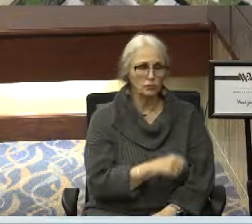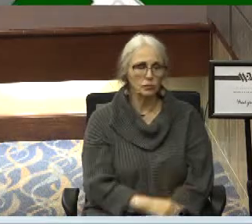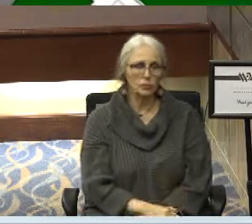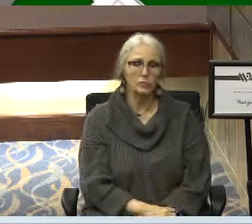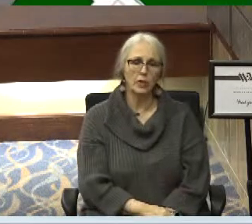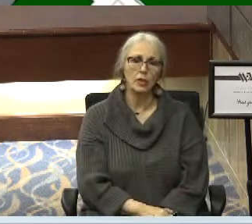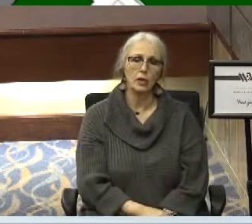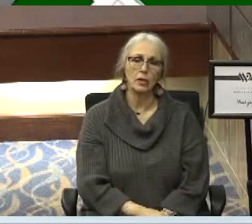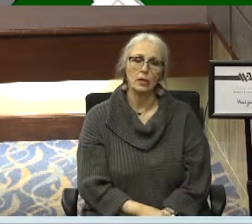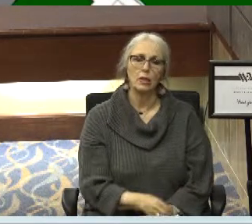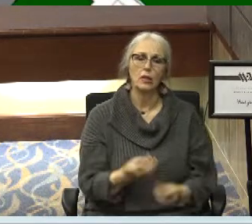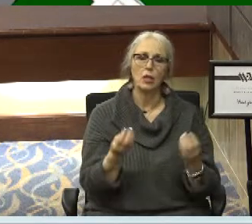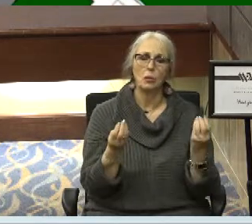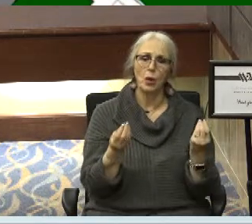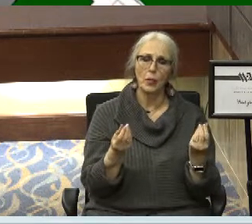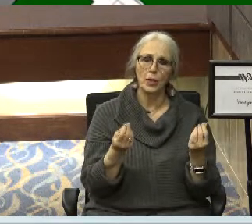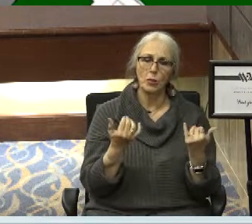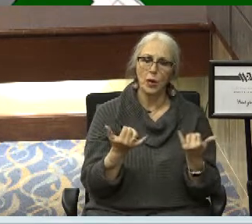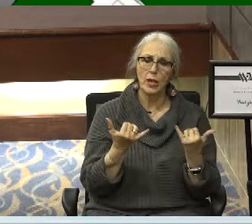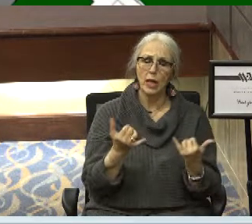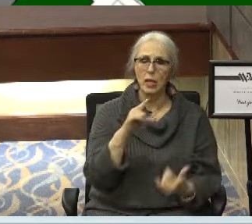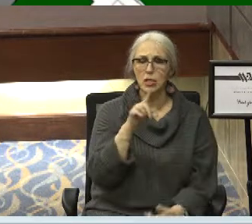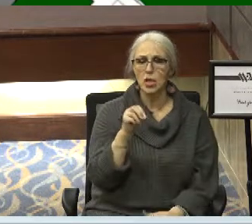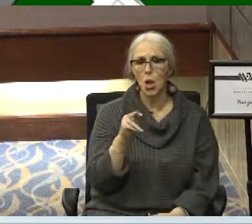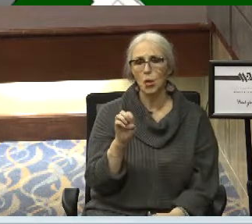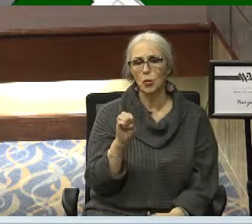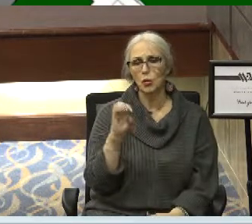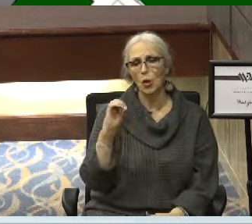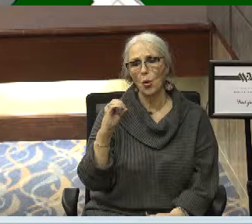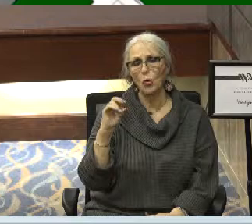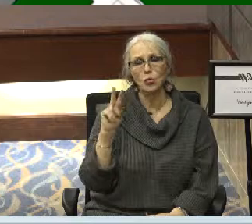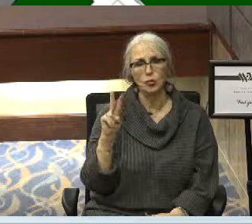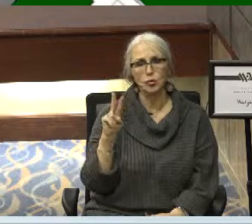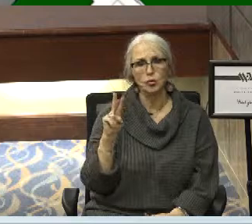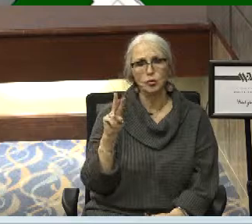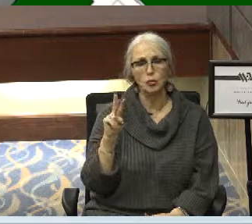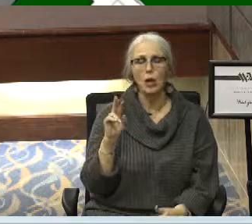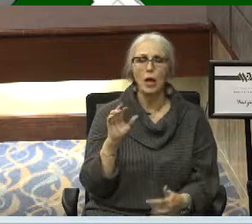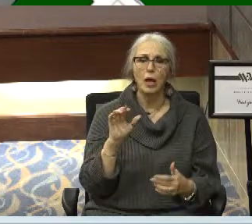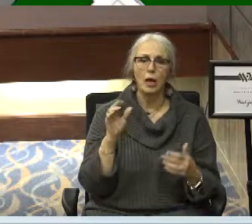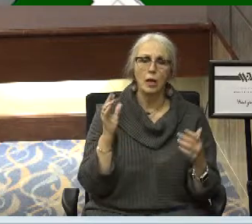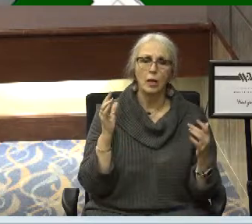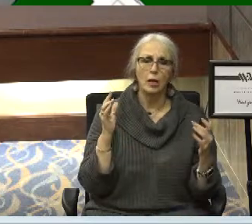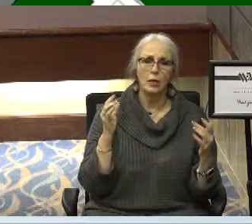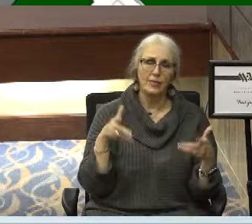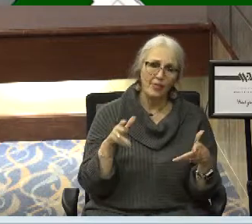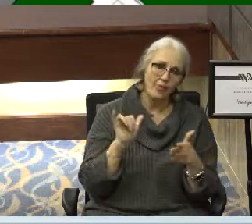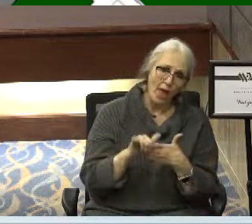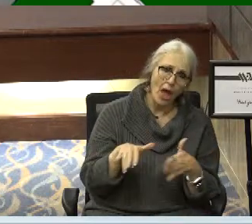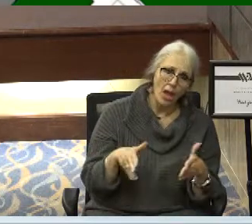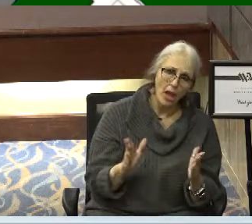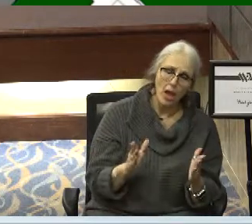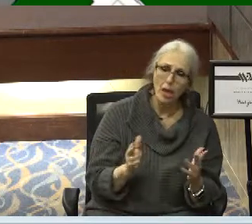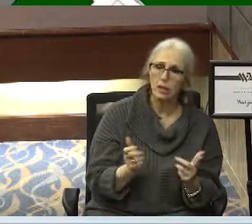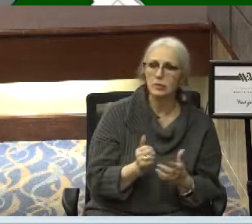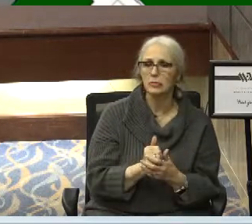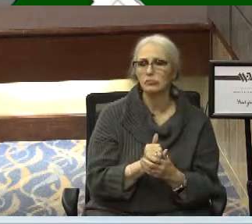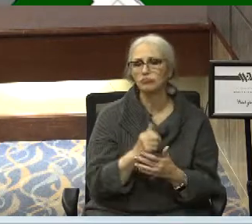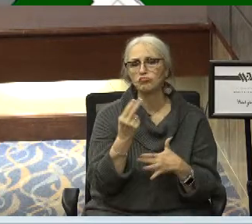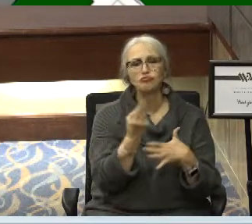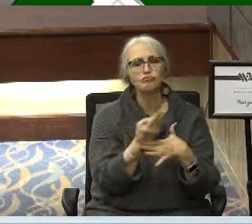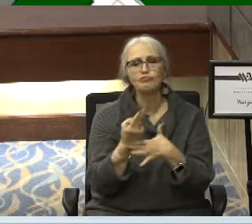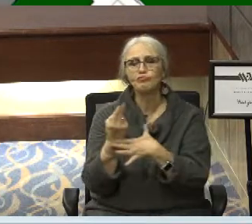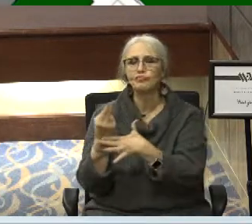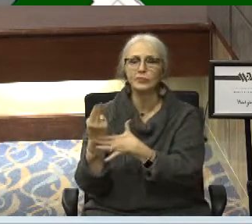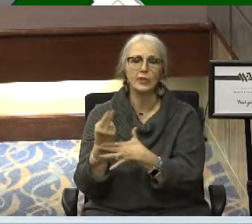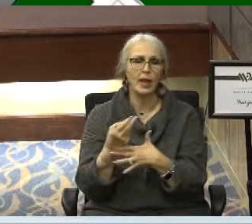So the property is currently zoned O2, which allows all of their proposed uses, and